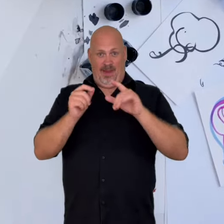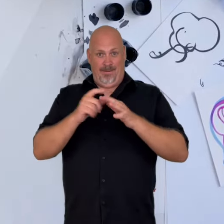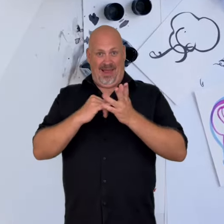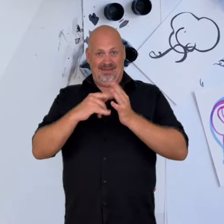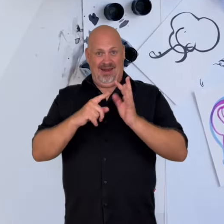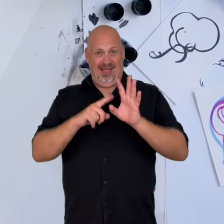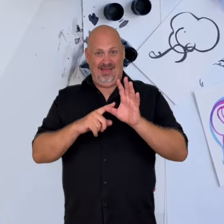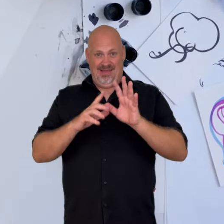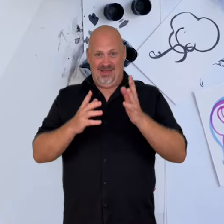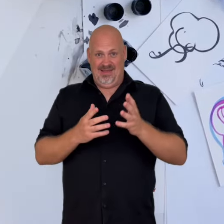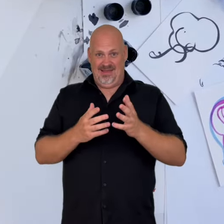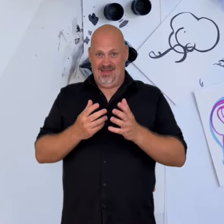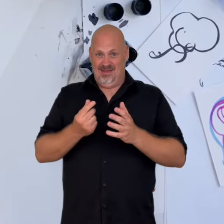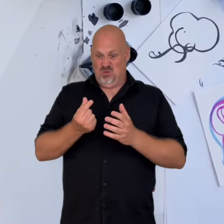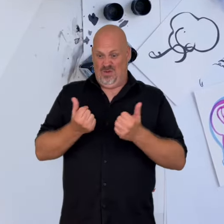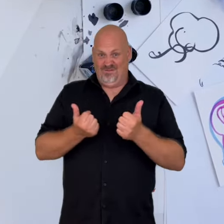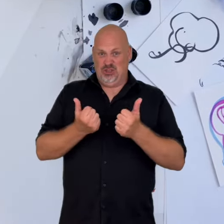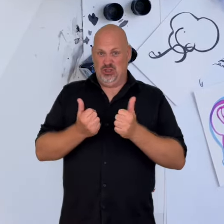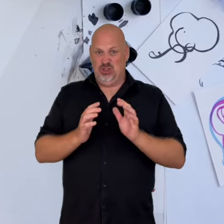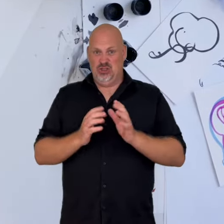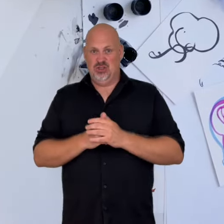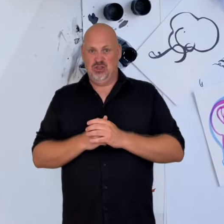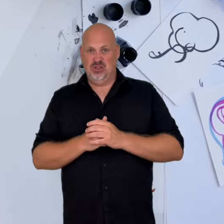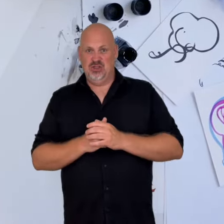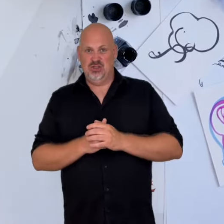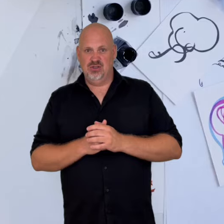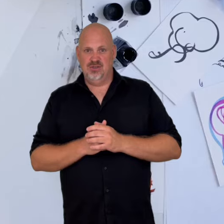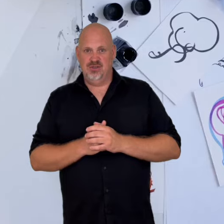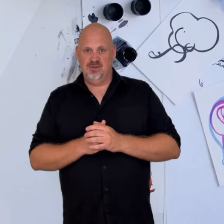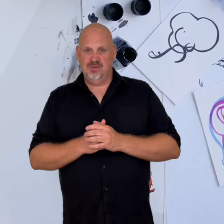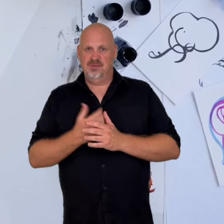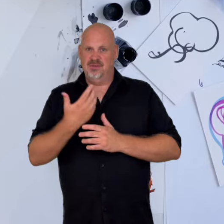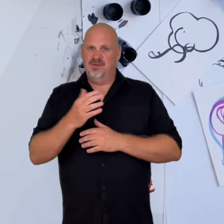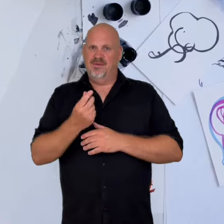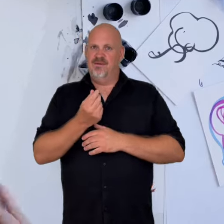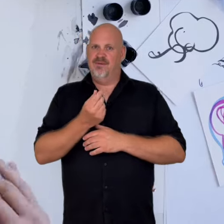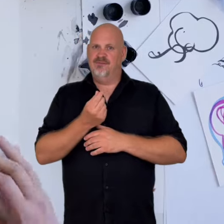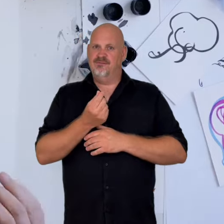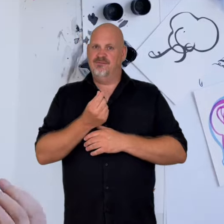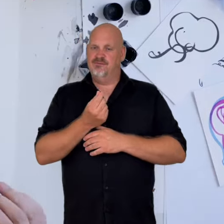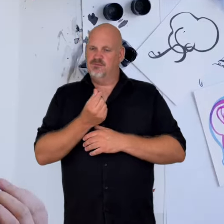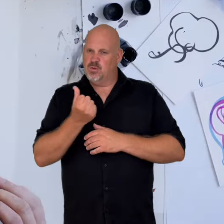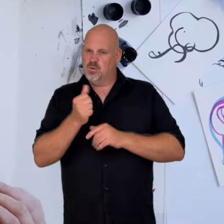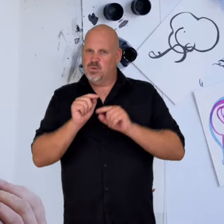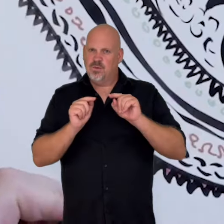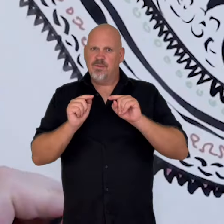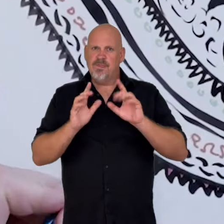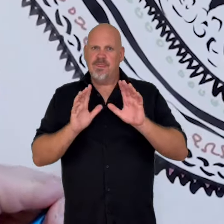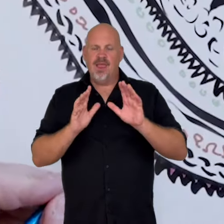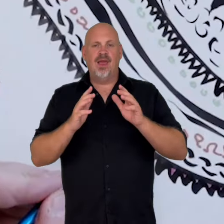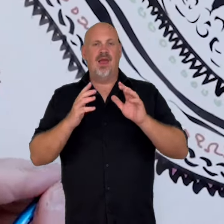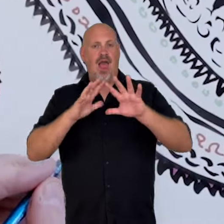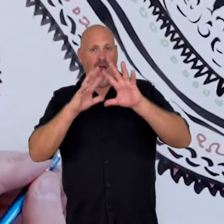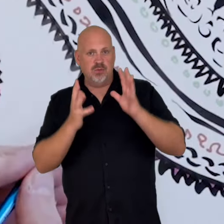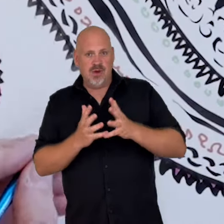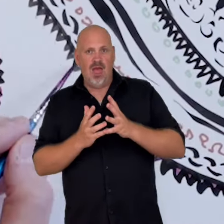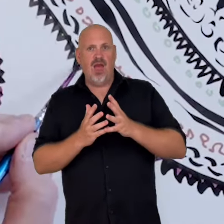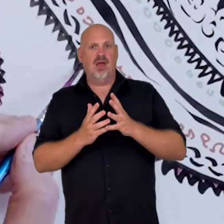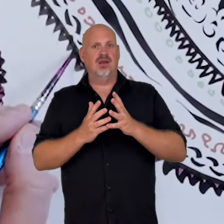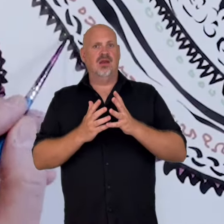just to get absorbed into all of the intricacies of the drawing and the process of